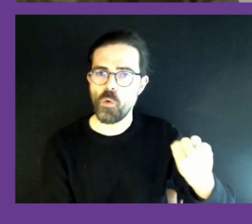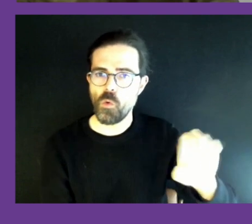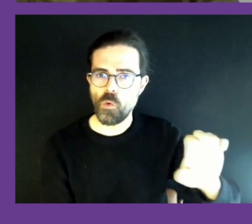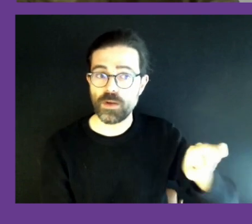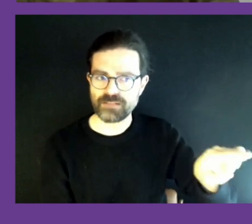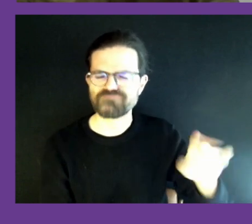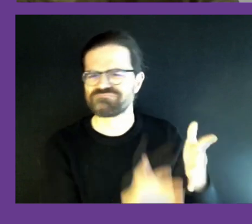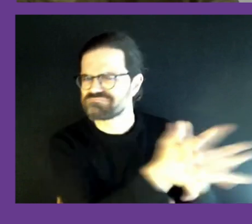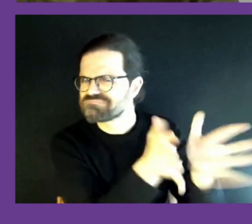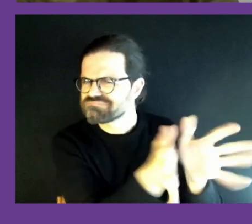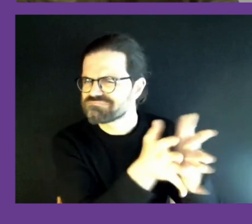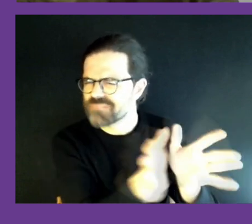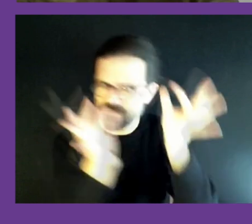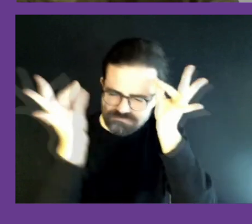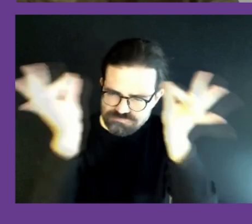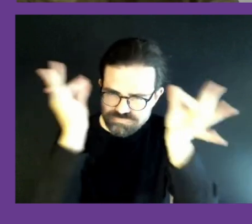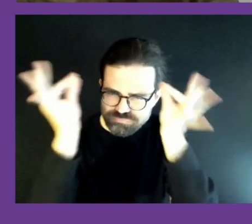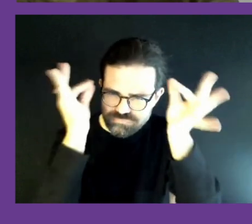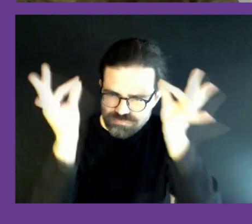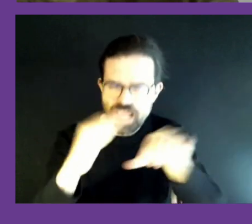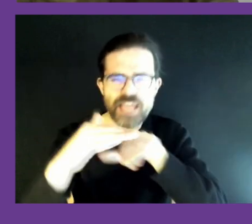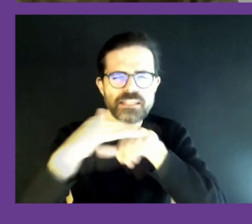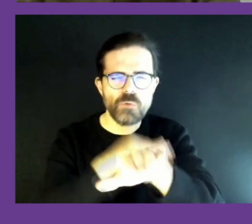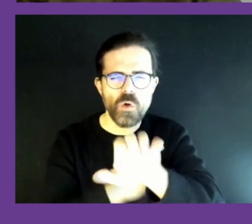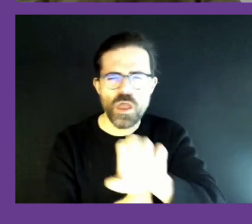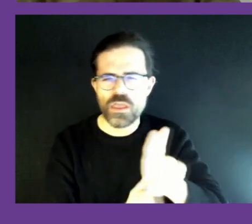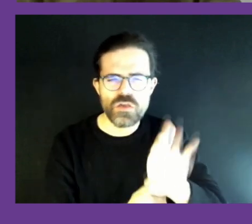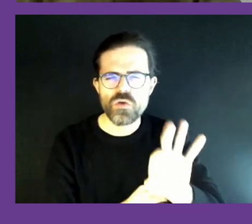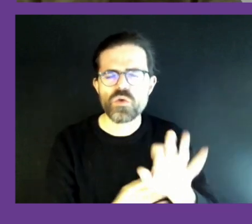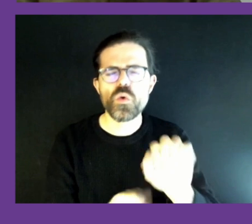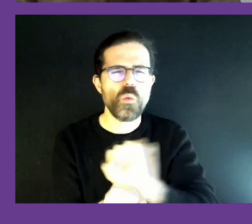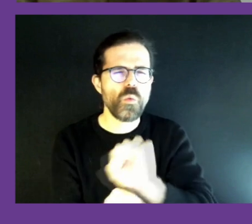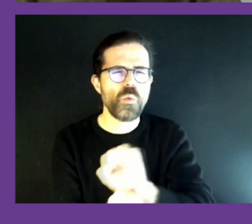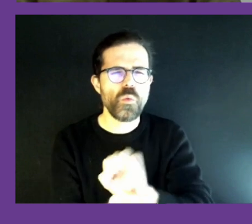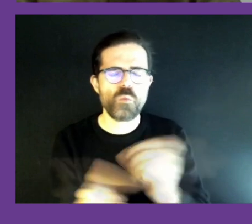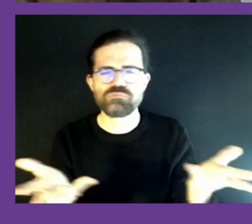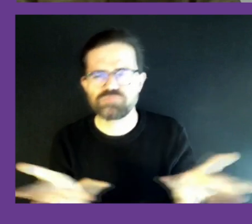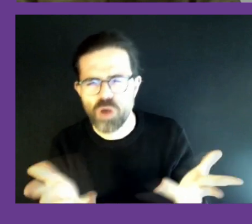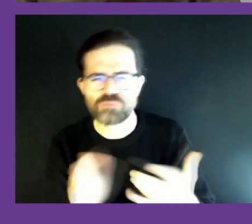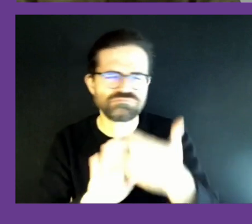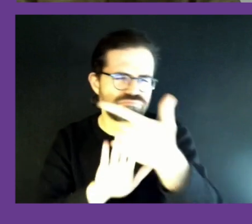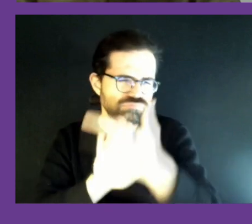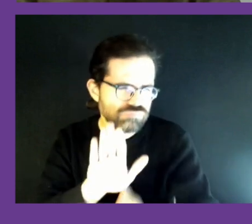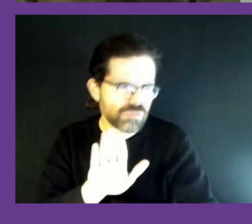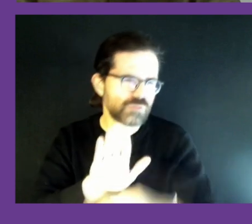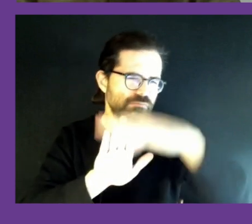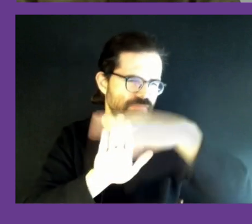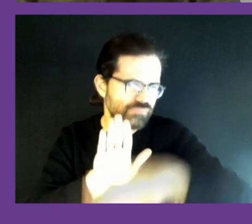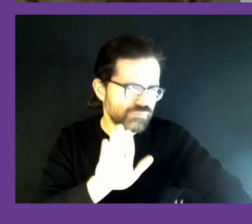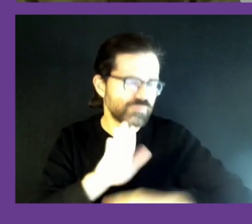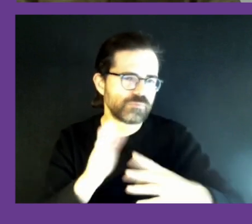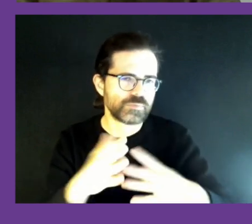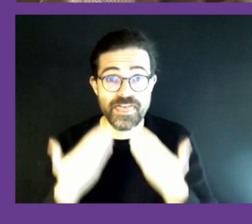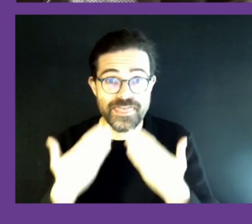details what the AccessibleEU project is working on with regard to standardization. Thank